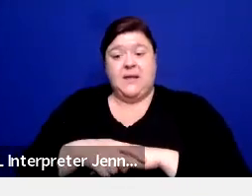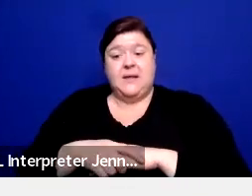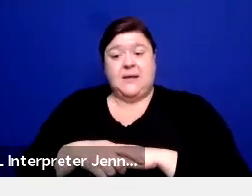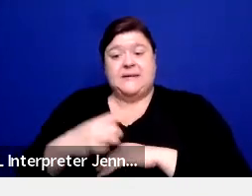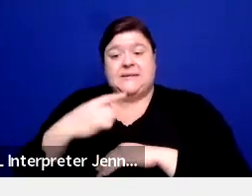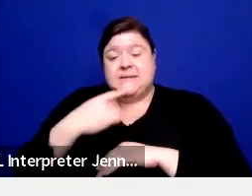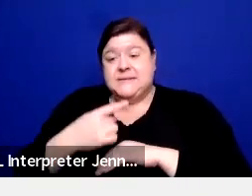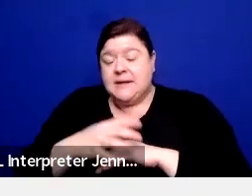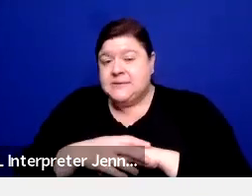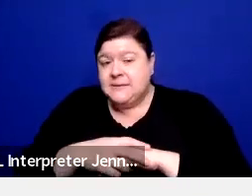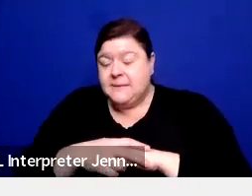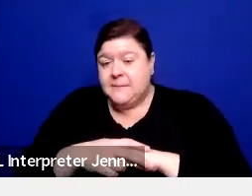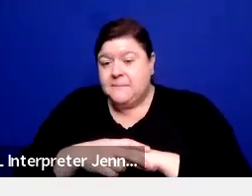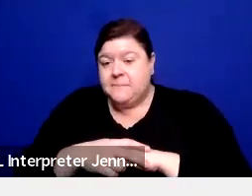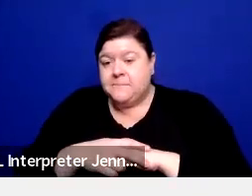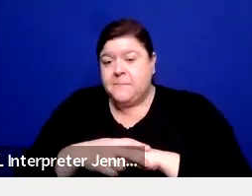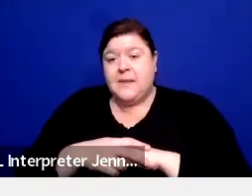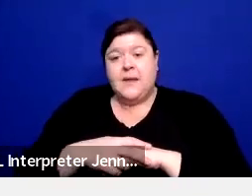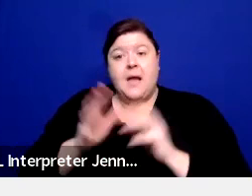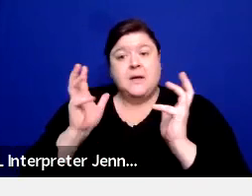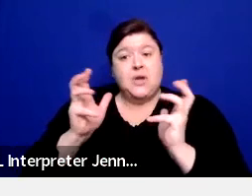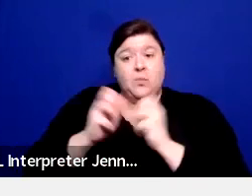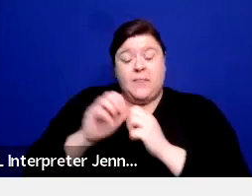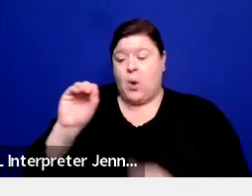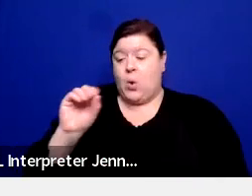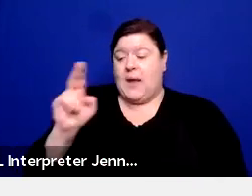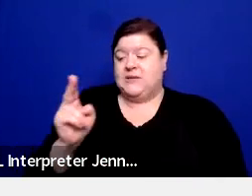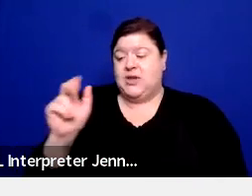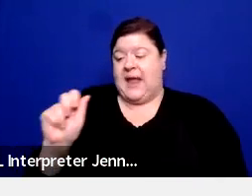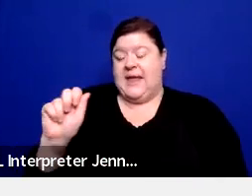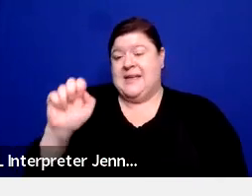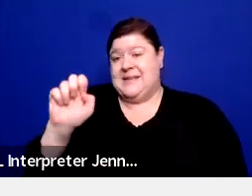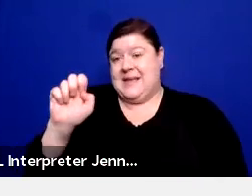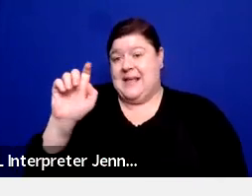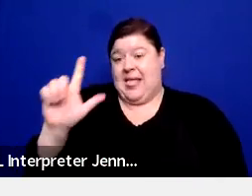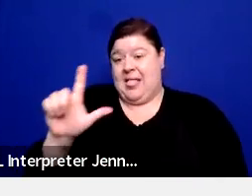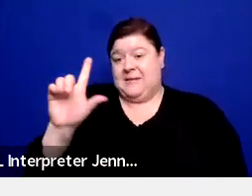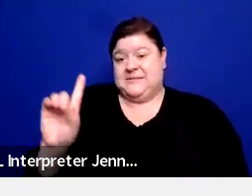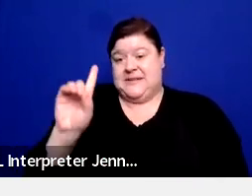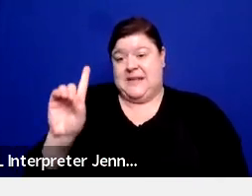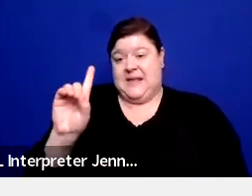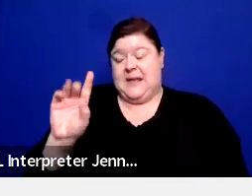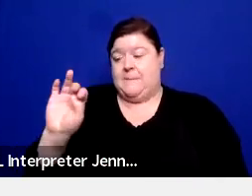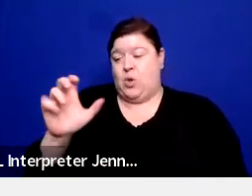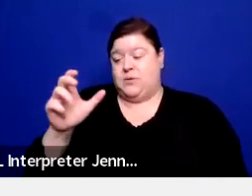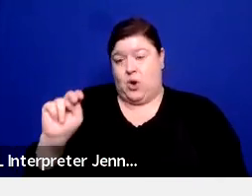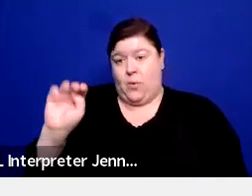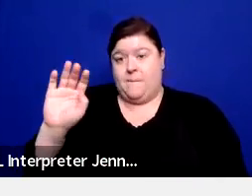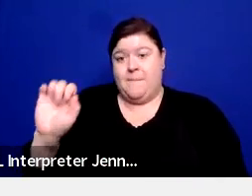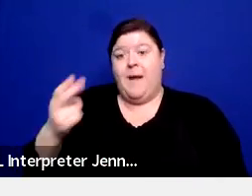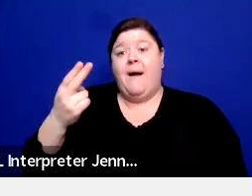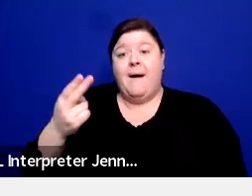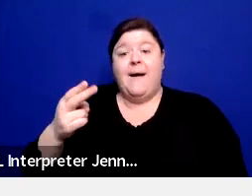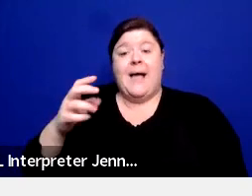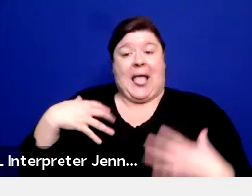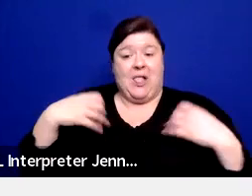says, just a sentiment. I spoke with OHA and ELD certifier and the Multnomah Health Agency. Everyone gave me different answers